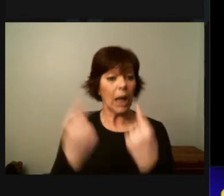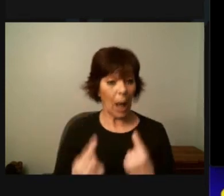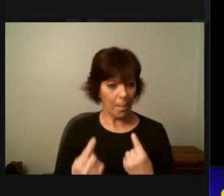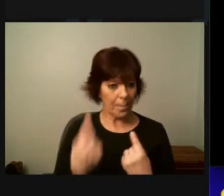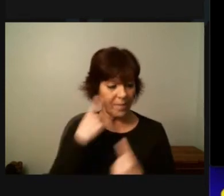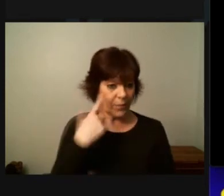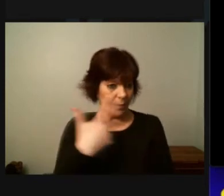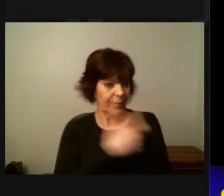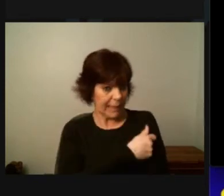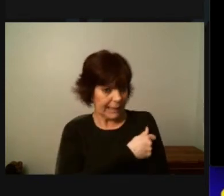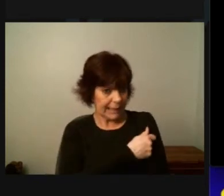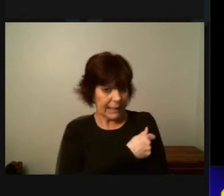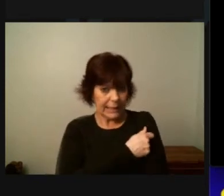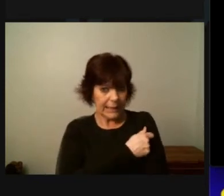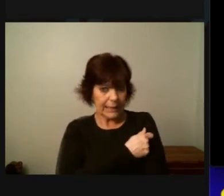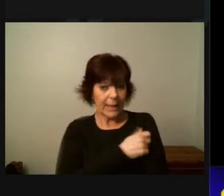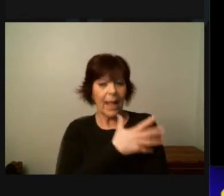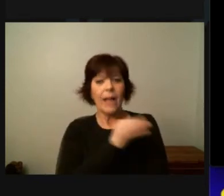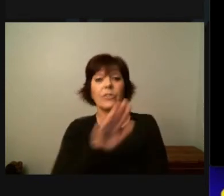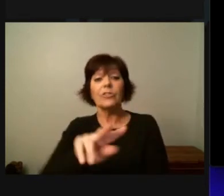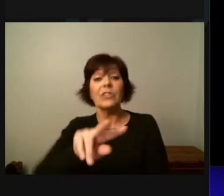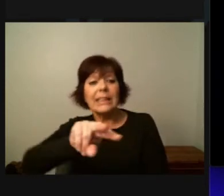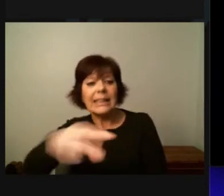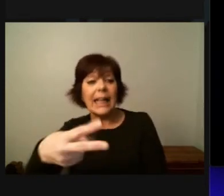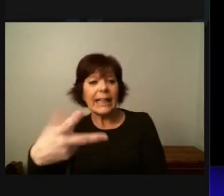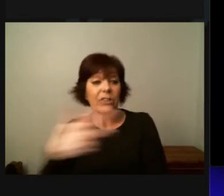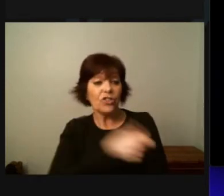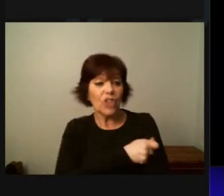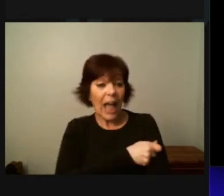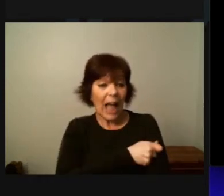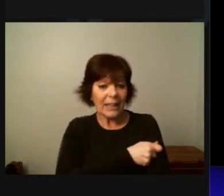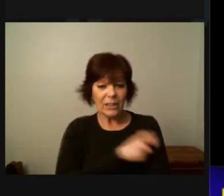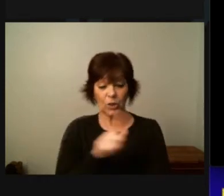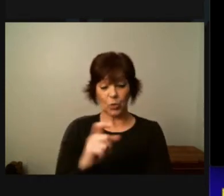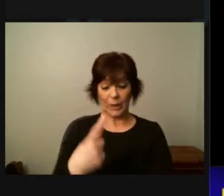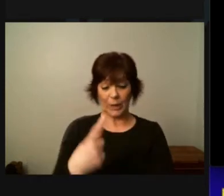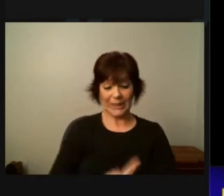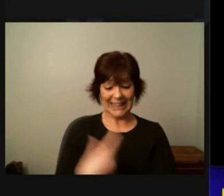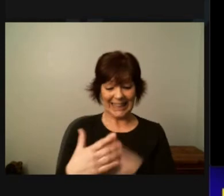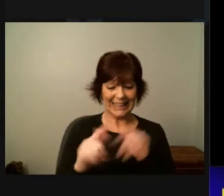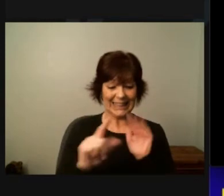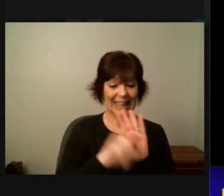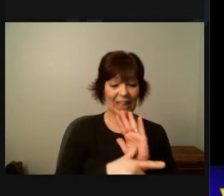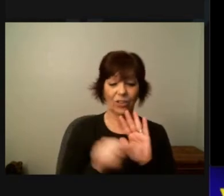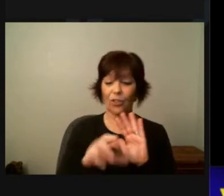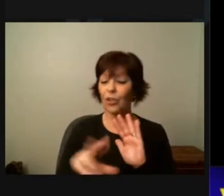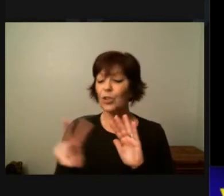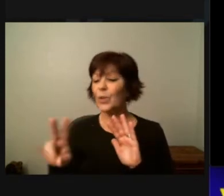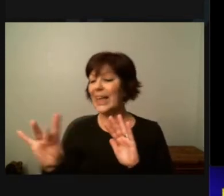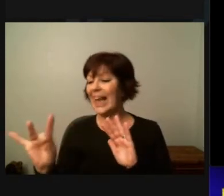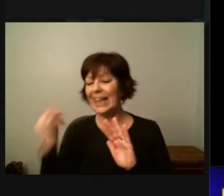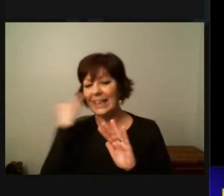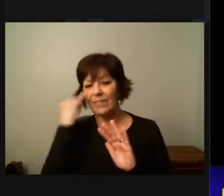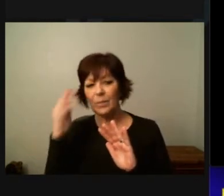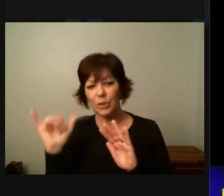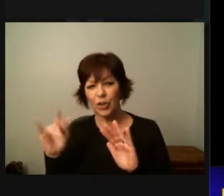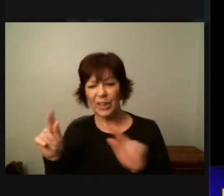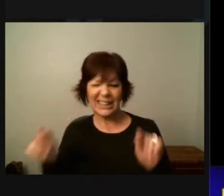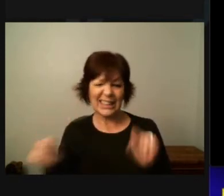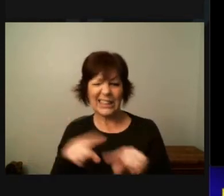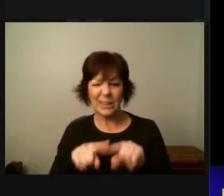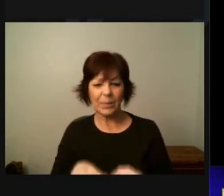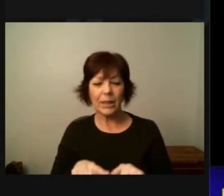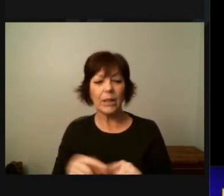and you come for your second shot, either 21 days later if it's Pfizer or 28 days later if it's Moderna, bring